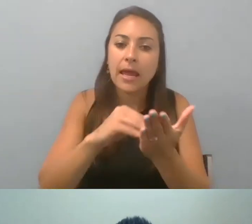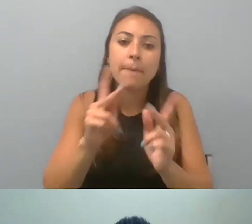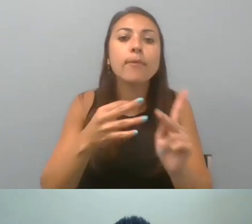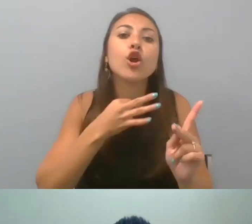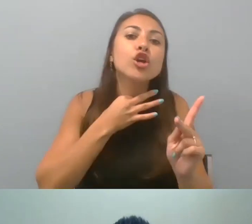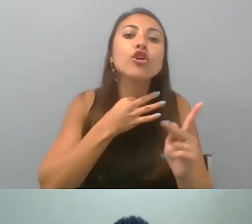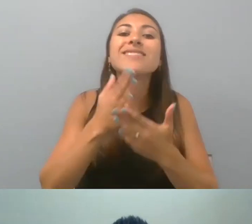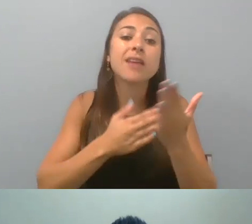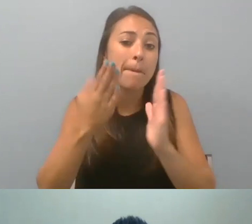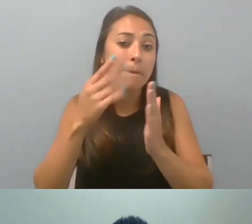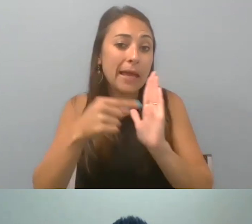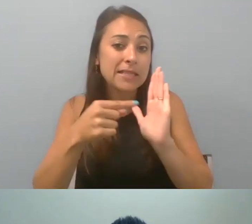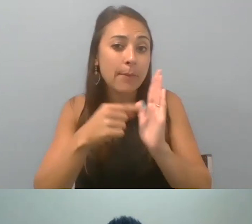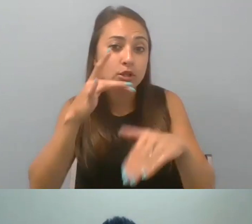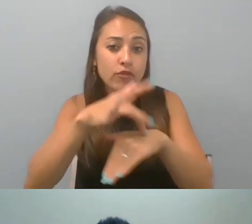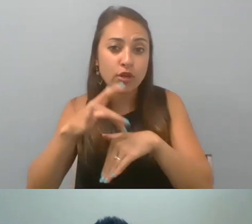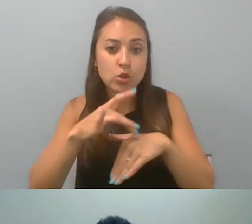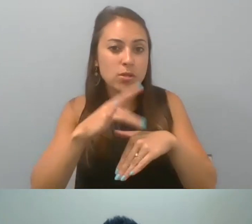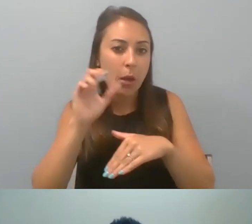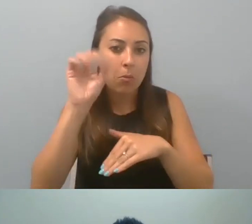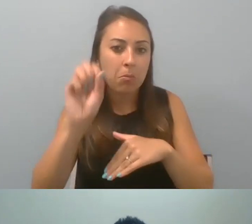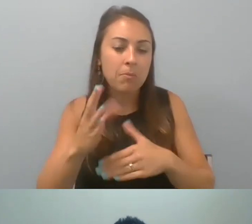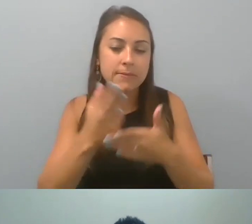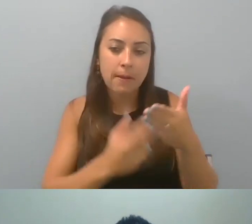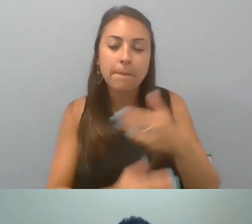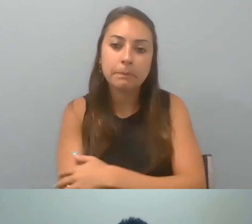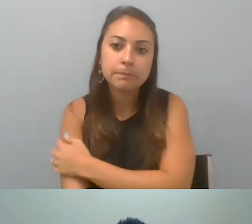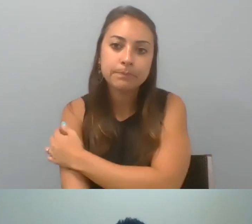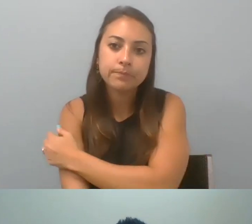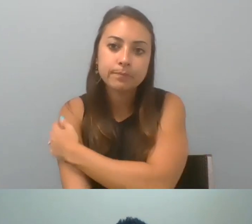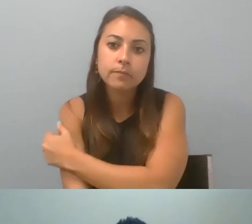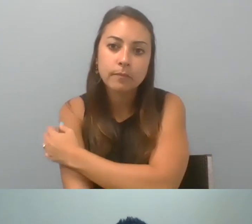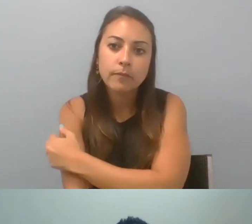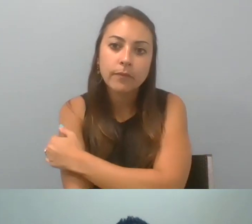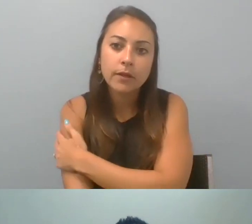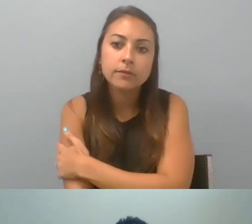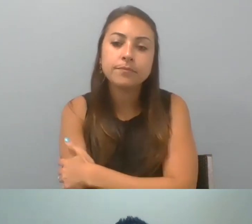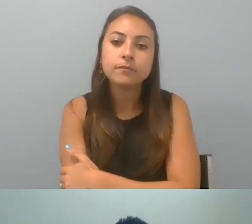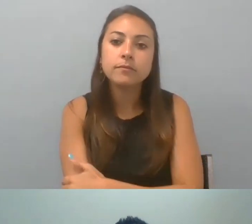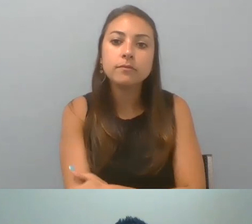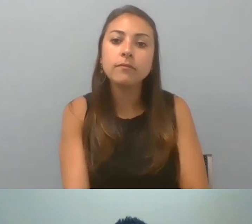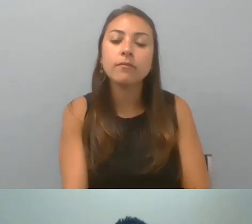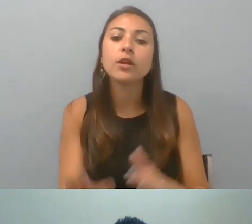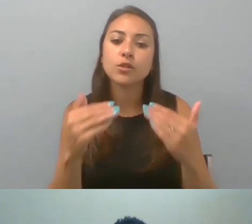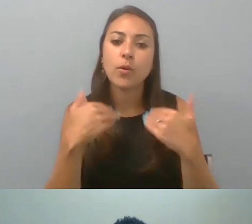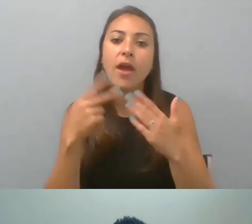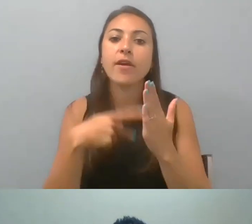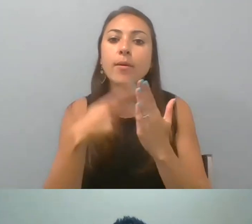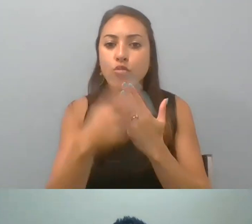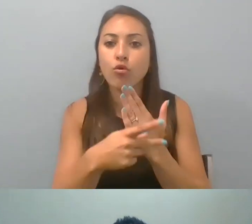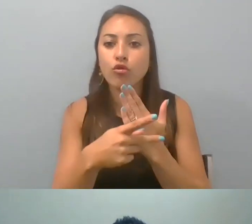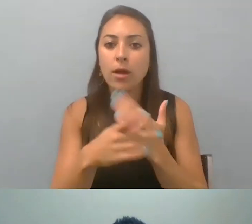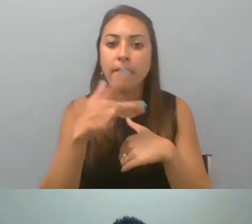some examples of those resources are, so I can go through some of that. We have a program that is